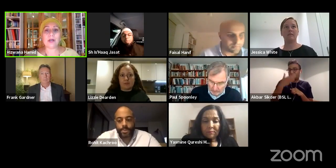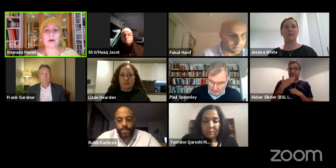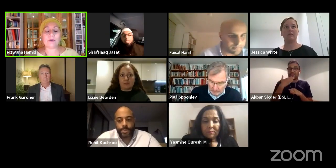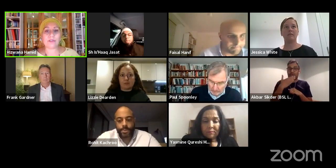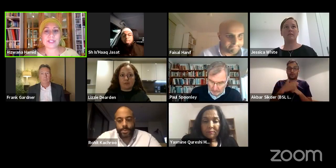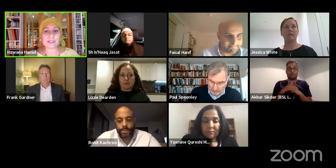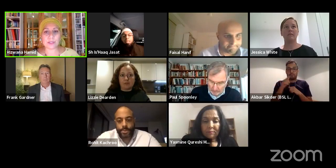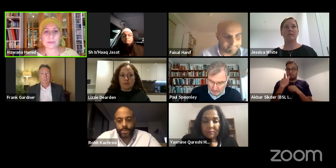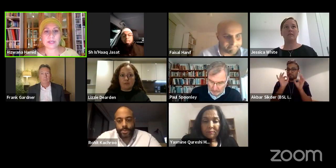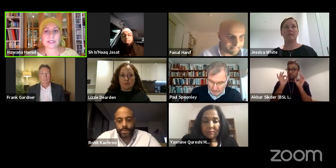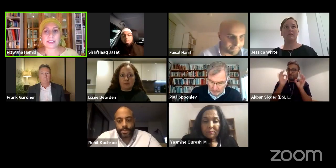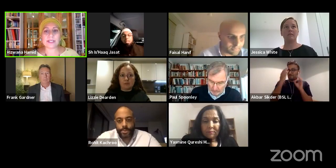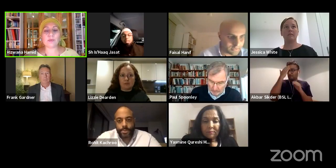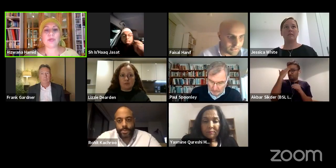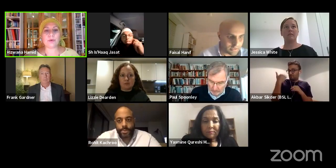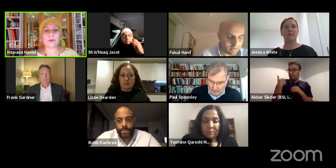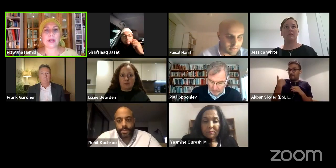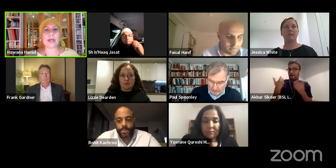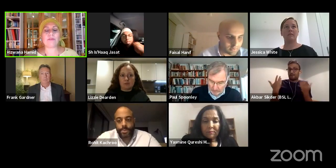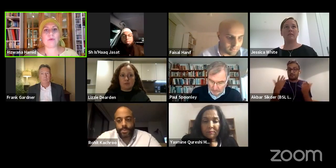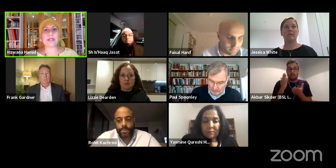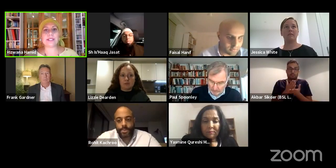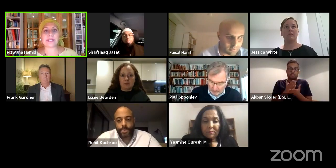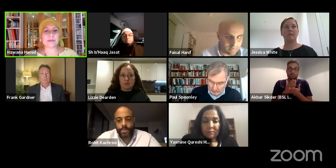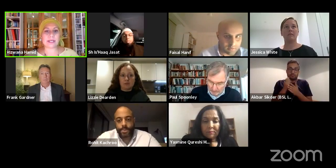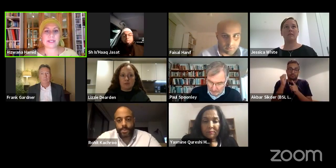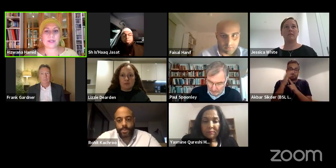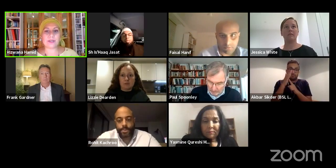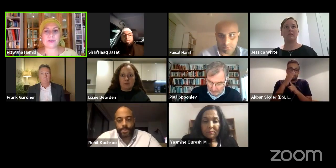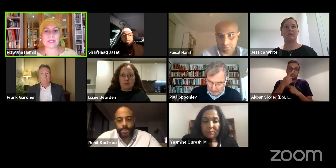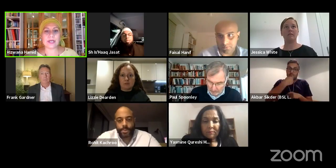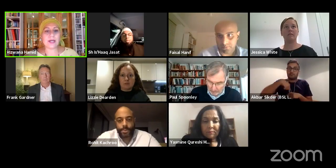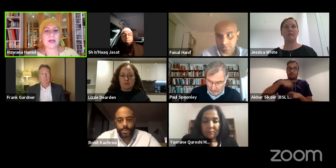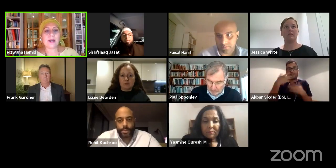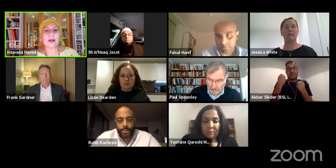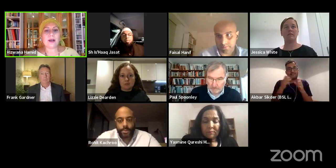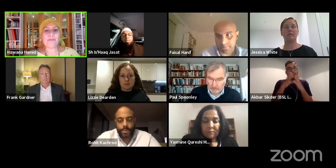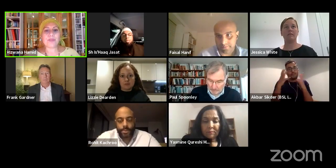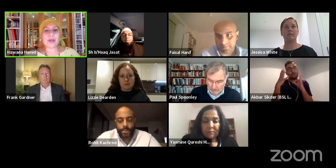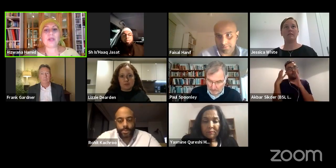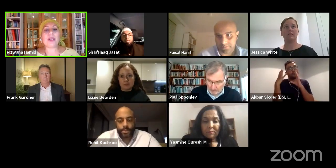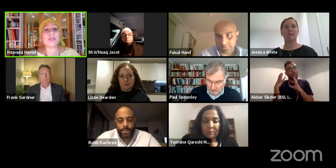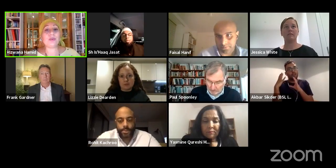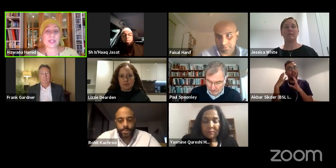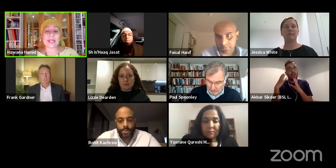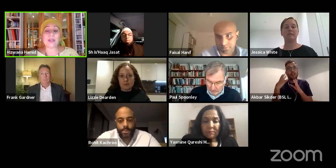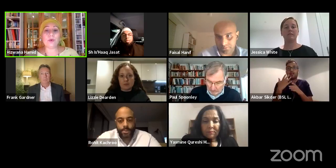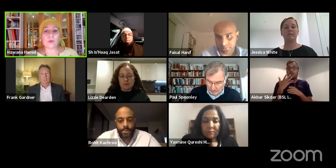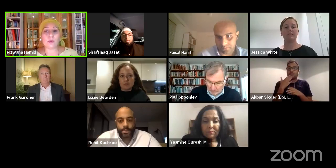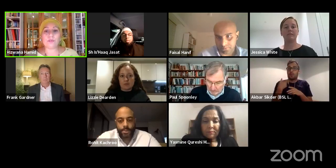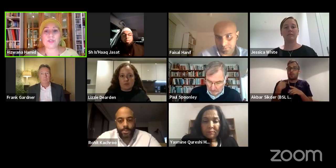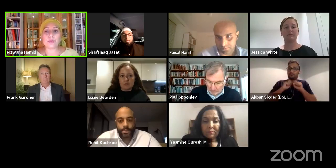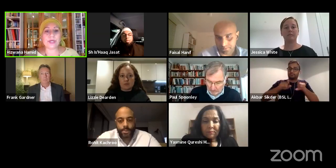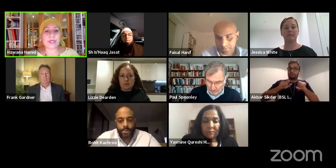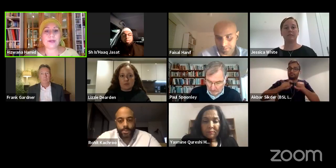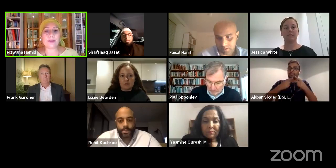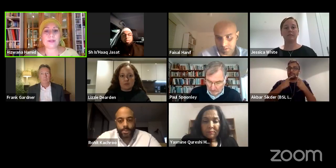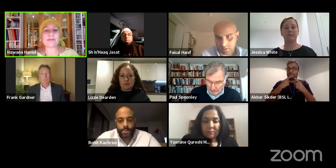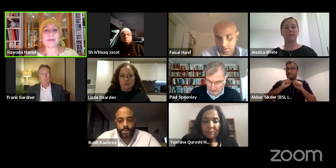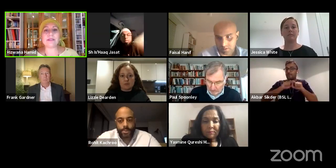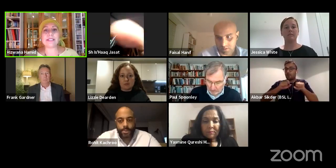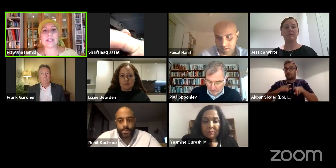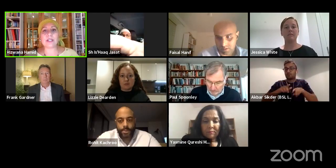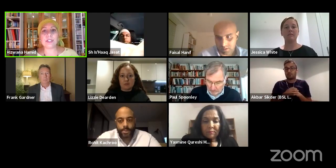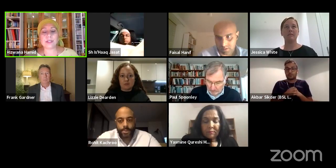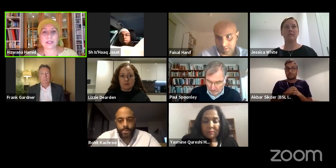reminder of the responsibilities we all have when disseminating news. I would like to thank you all for joining